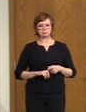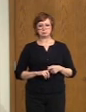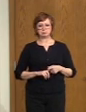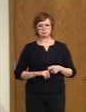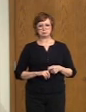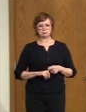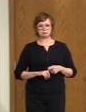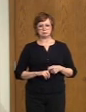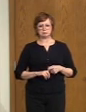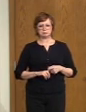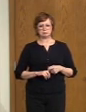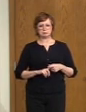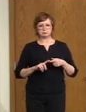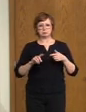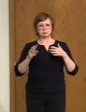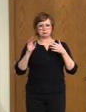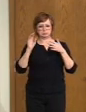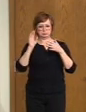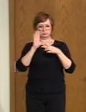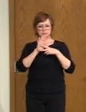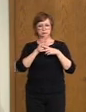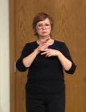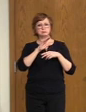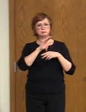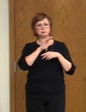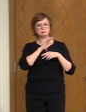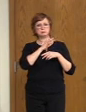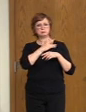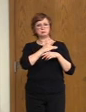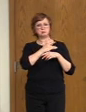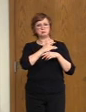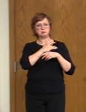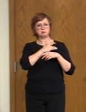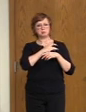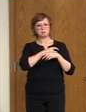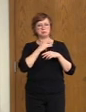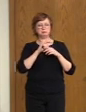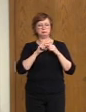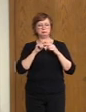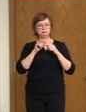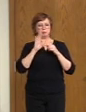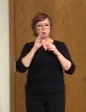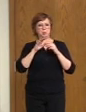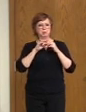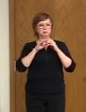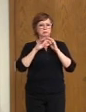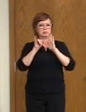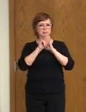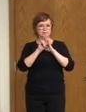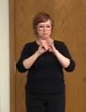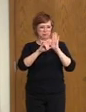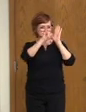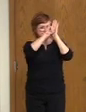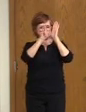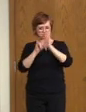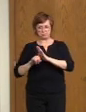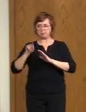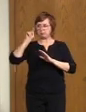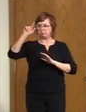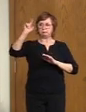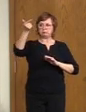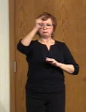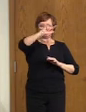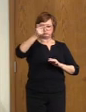think there's an age-specific prioritization, but for the far north, it may be at a lower age. You know, we are